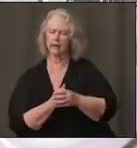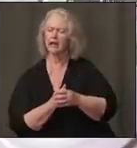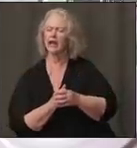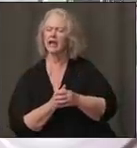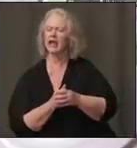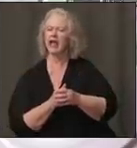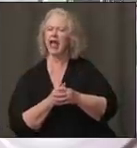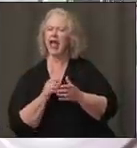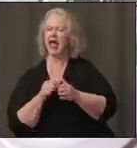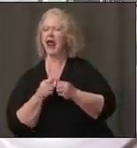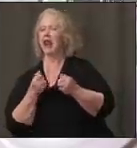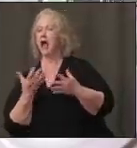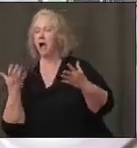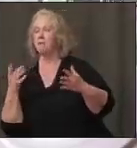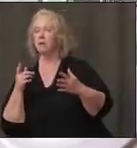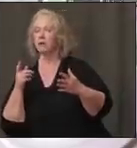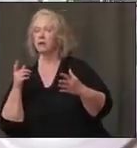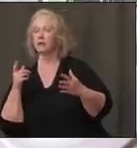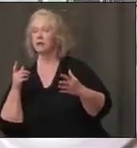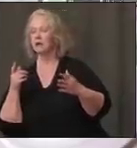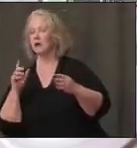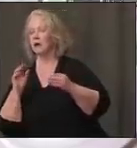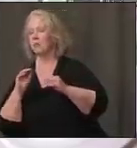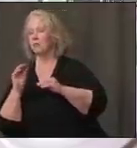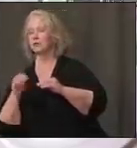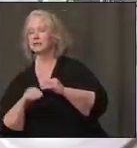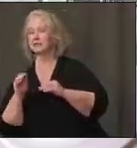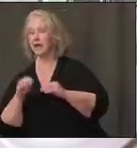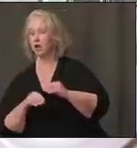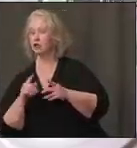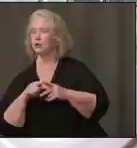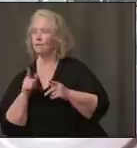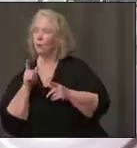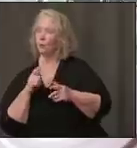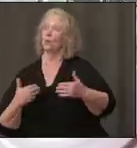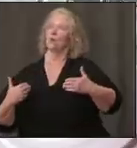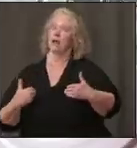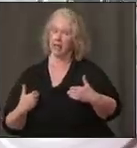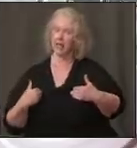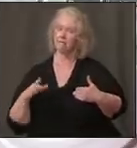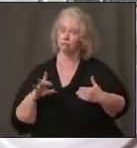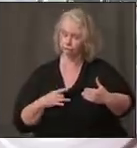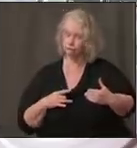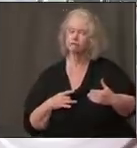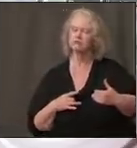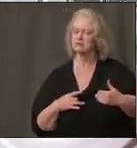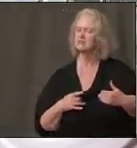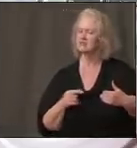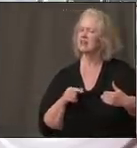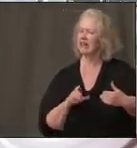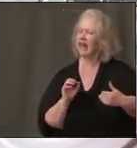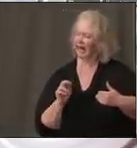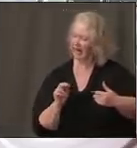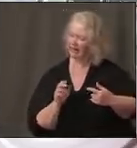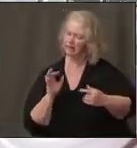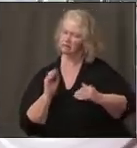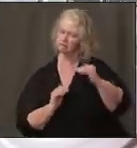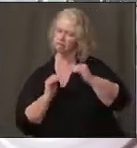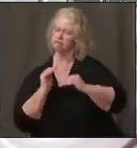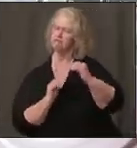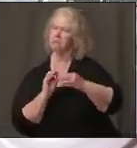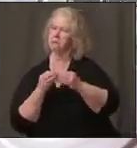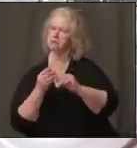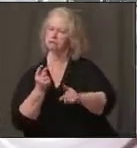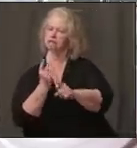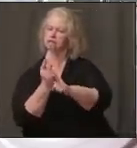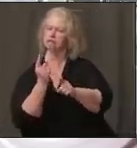kind of positivity rate you're targeting in the setting of a reopening, Connecticut's right about there, and